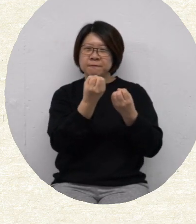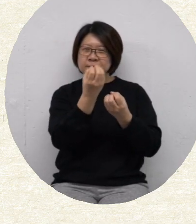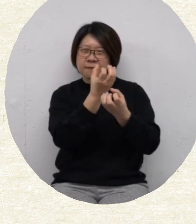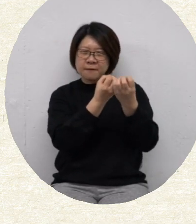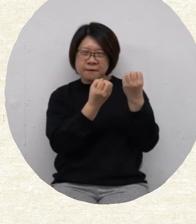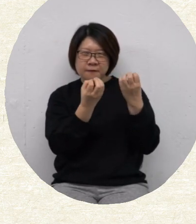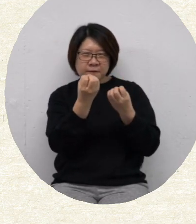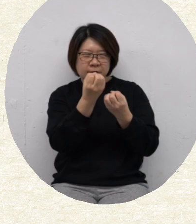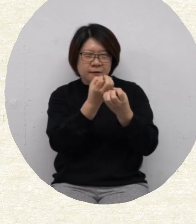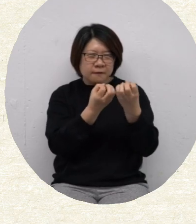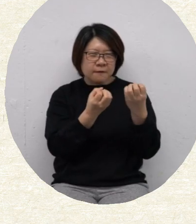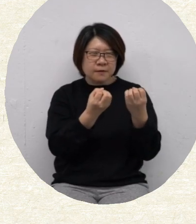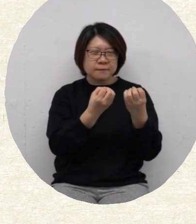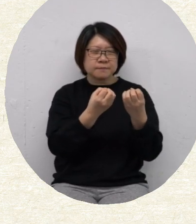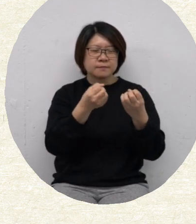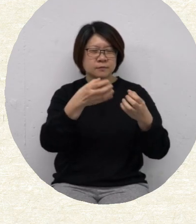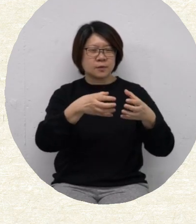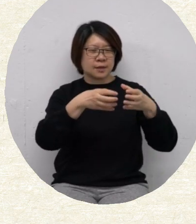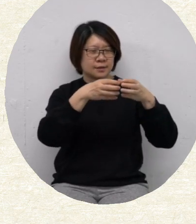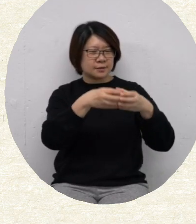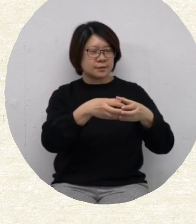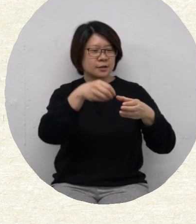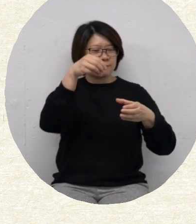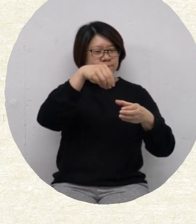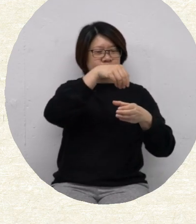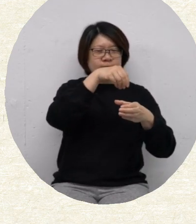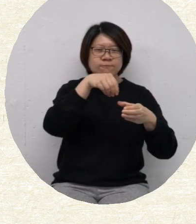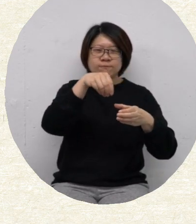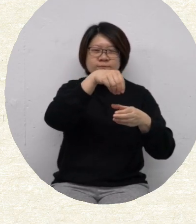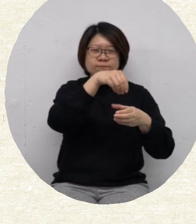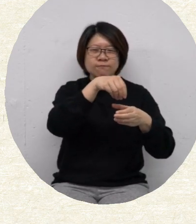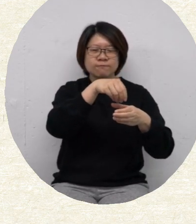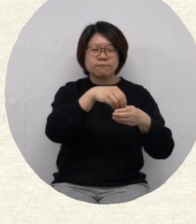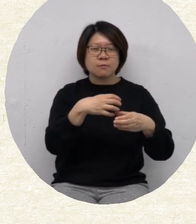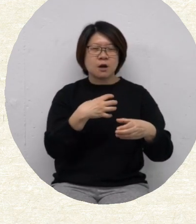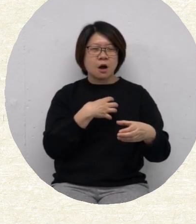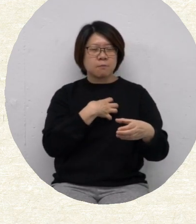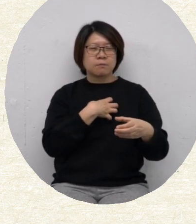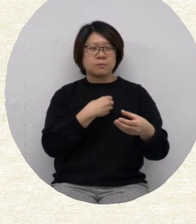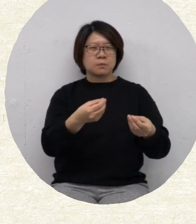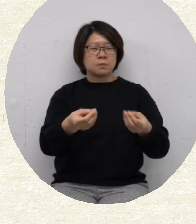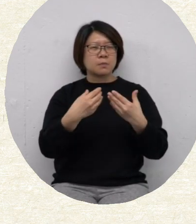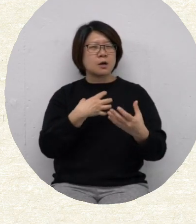inside colorful and three-dimensionally represented disposable containers.